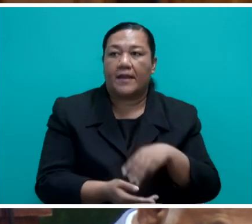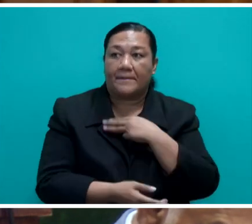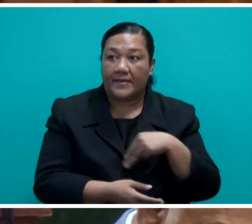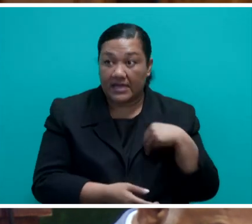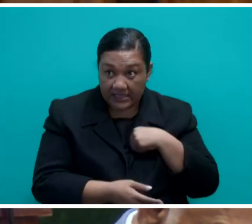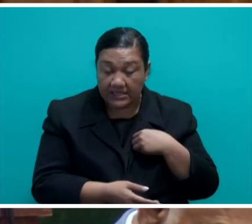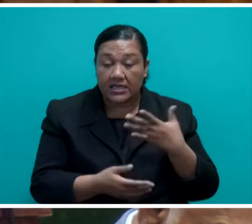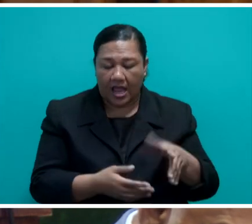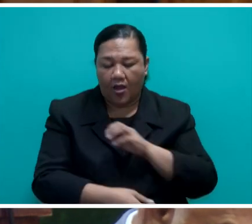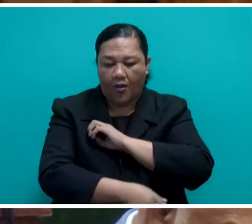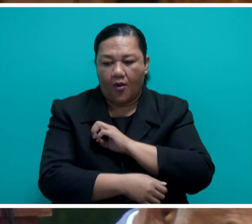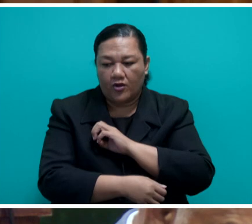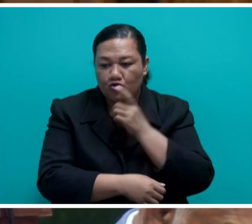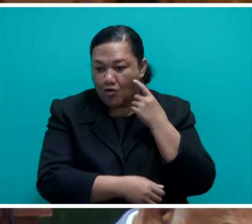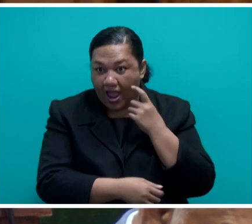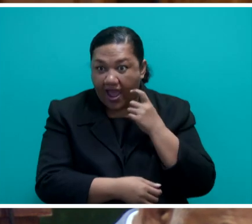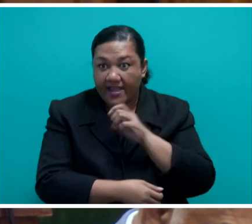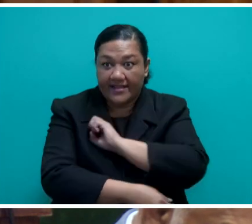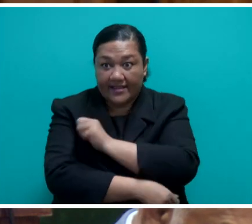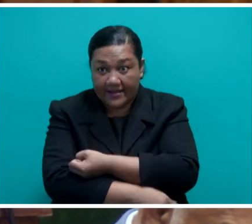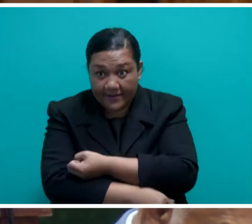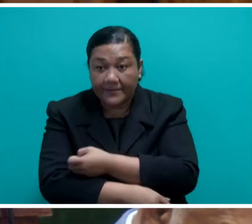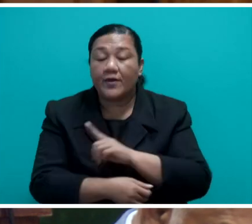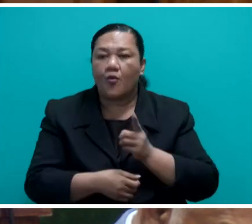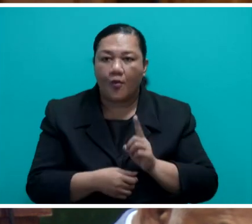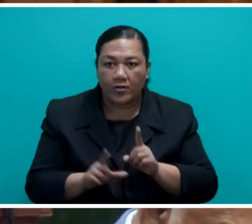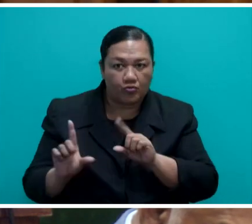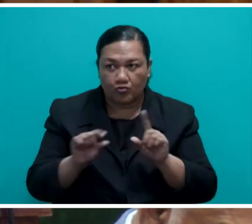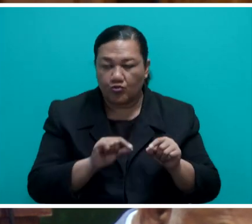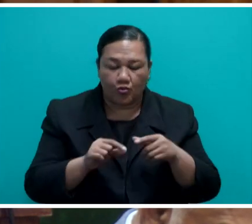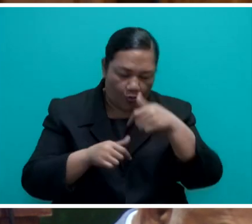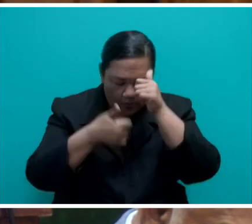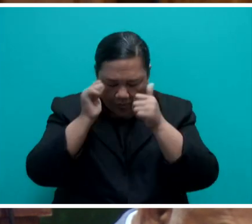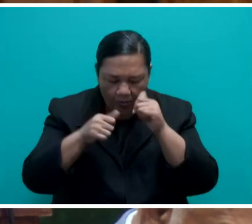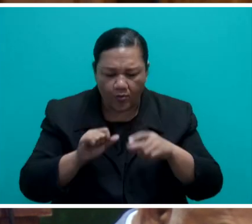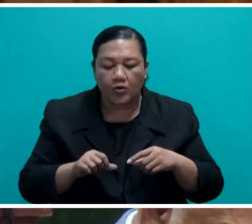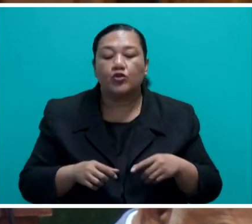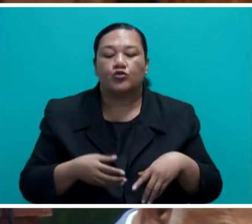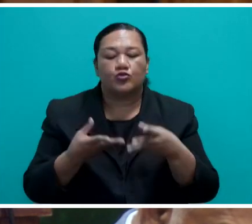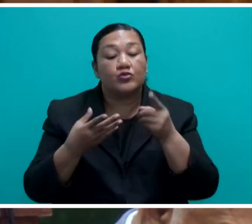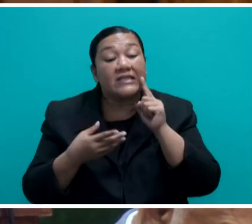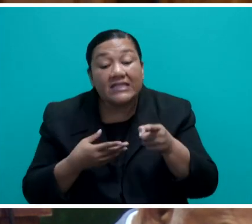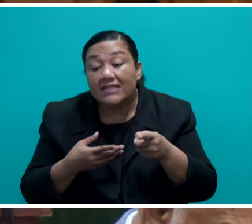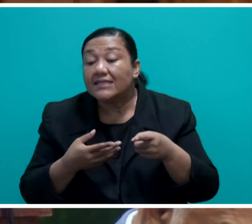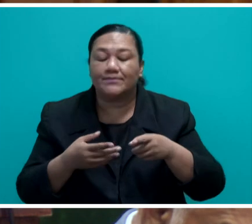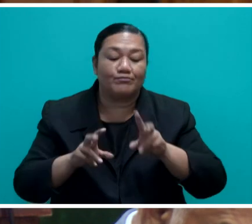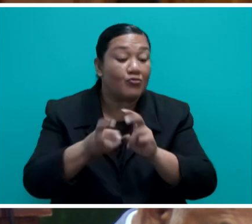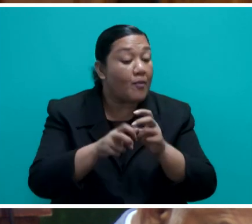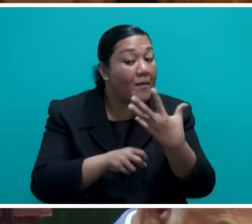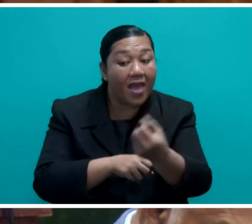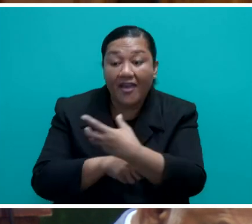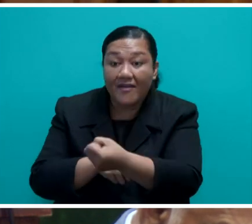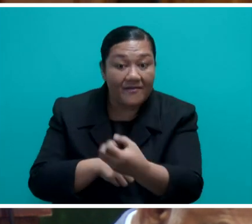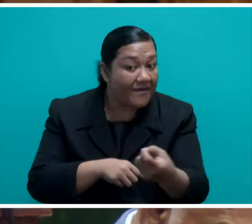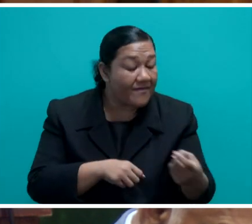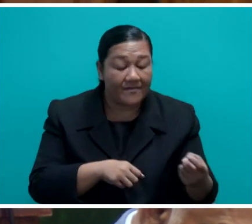to address the various issues and obstacles impacting farmers and stakeholders in Fiji. Mr. Speaker, sir,